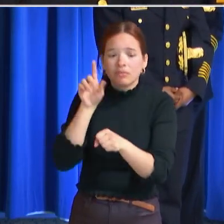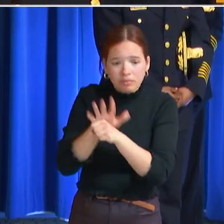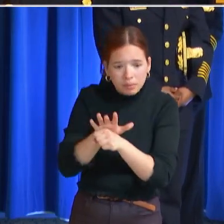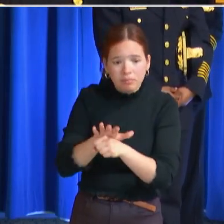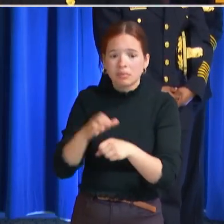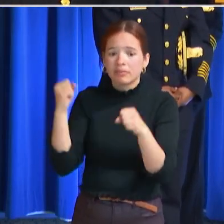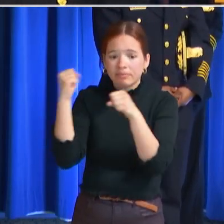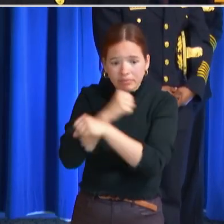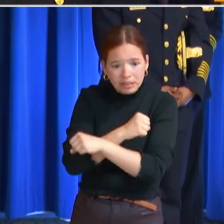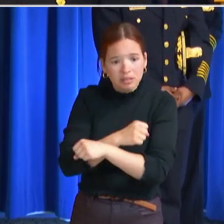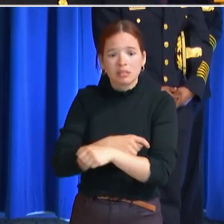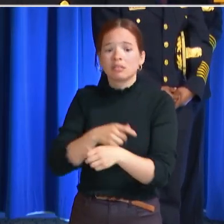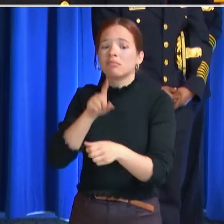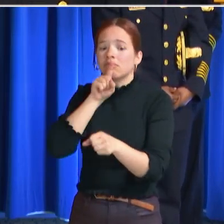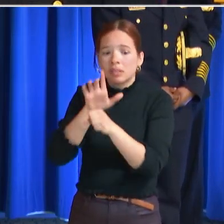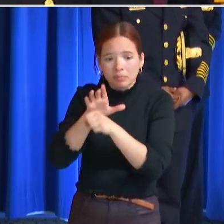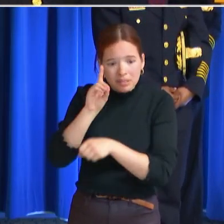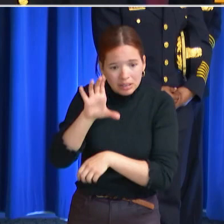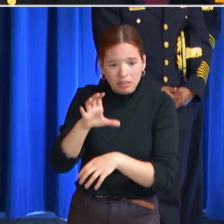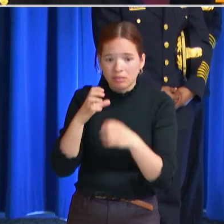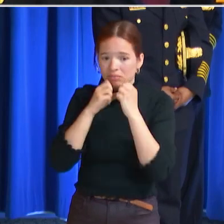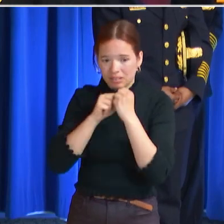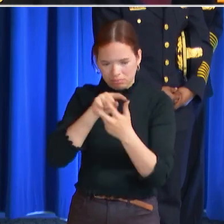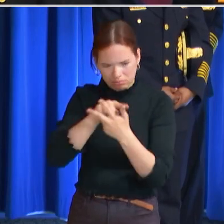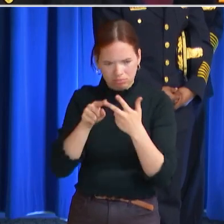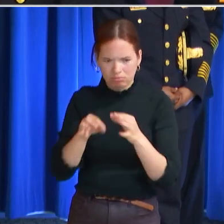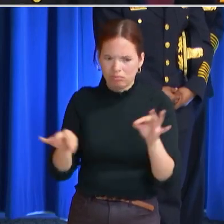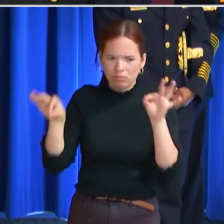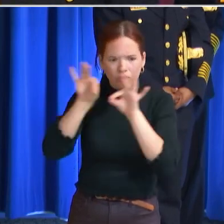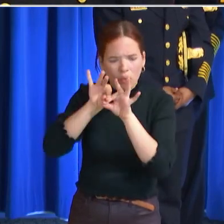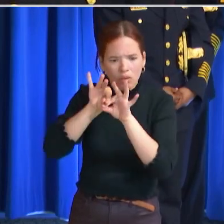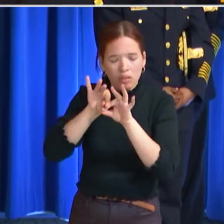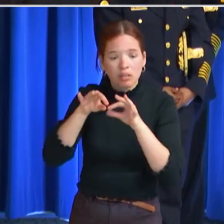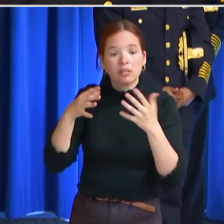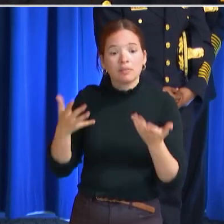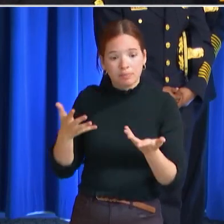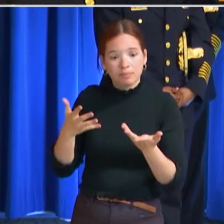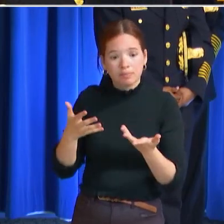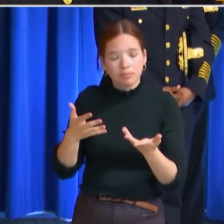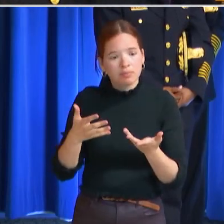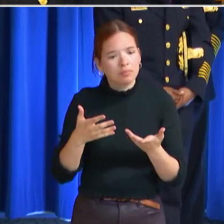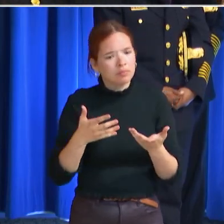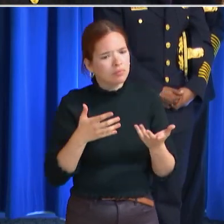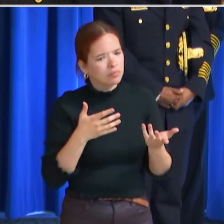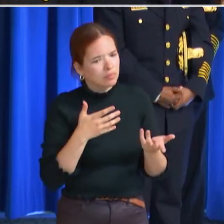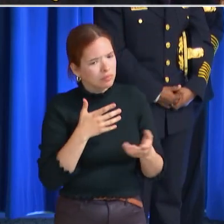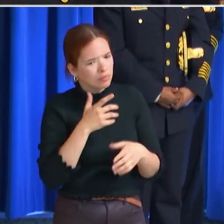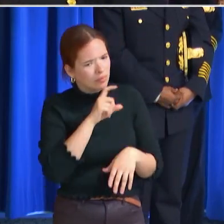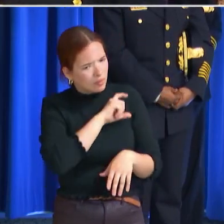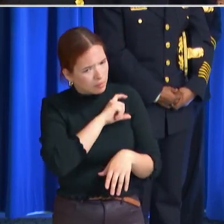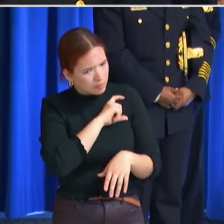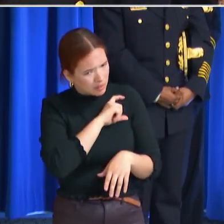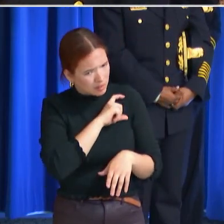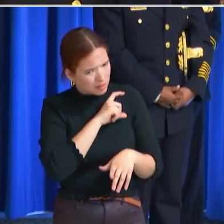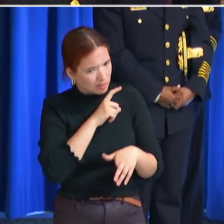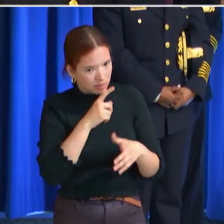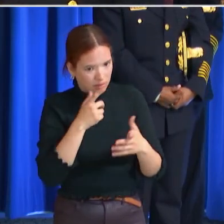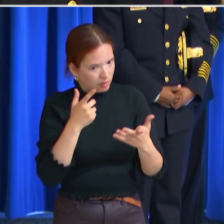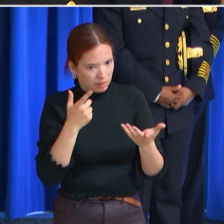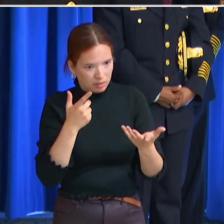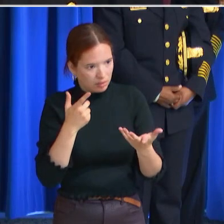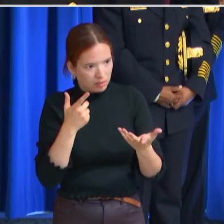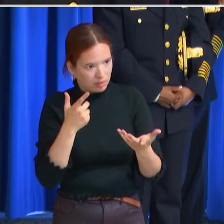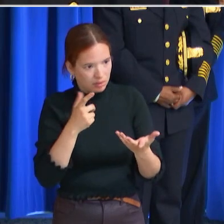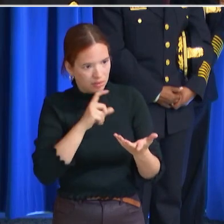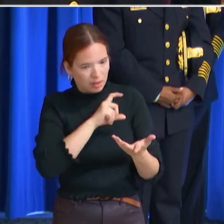values. What about community policing? I mean, That's part of it, obviously. I mean, I'm not talking about every policing strategy, but when I